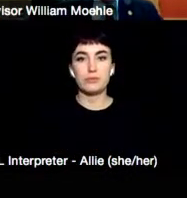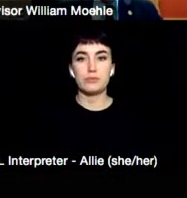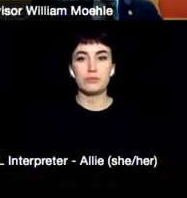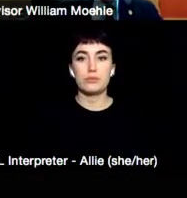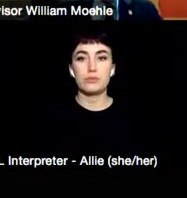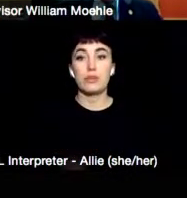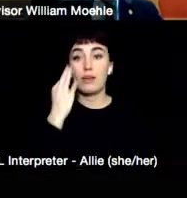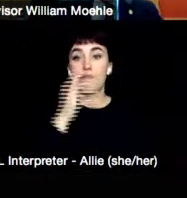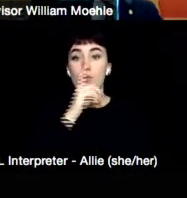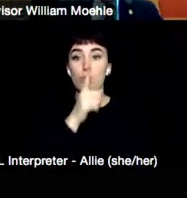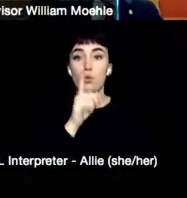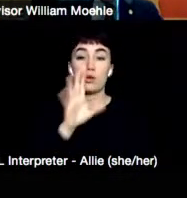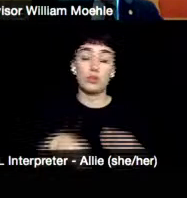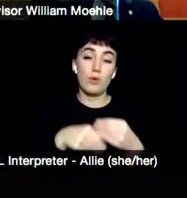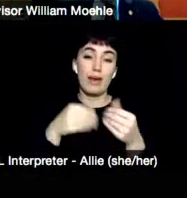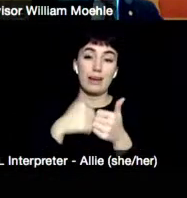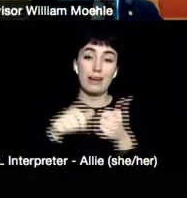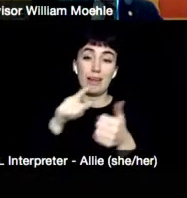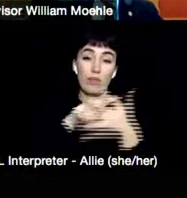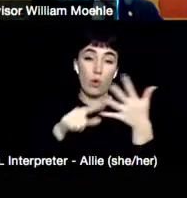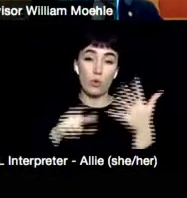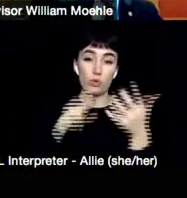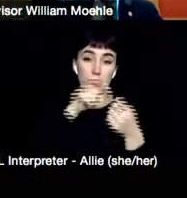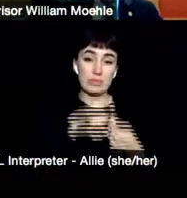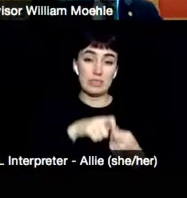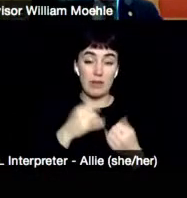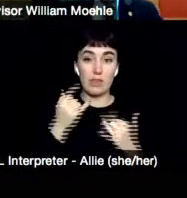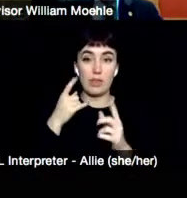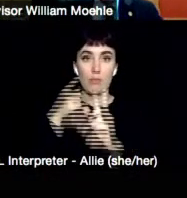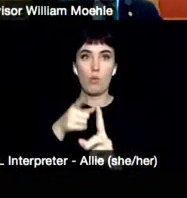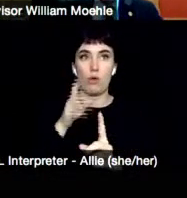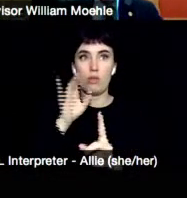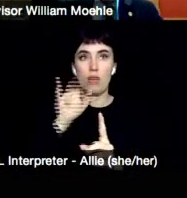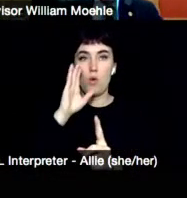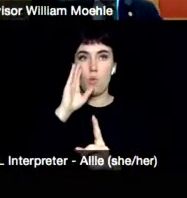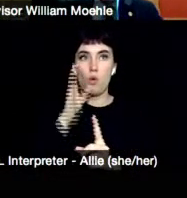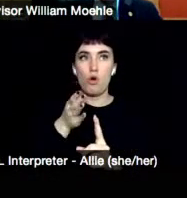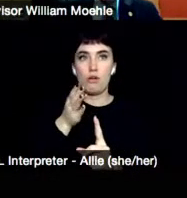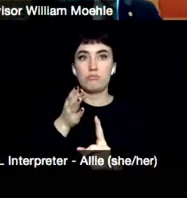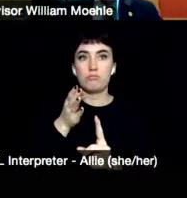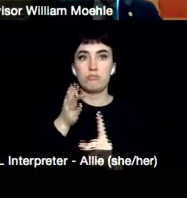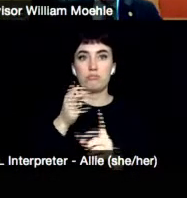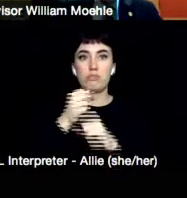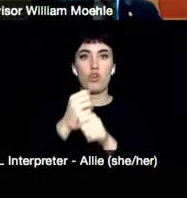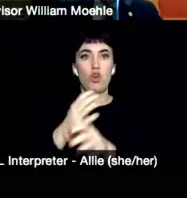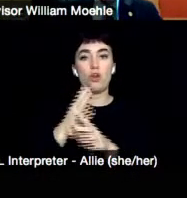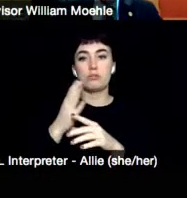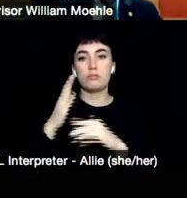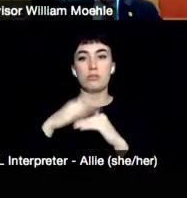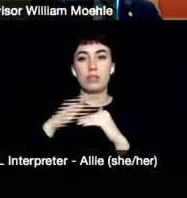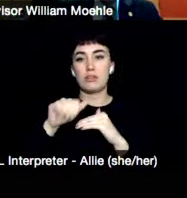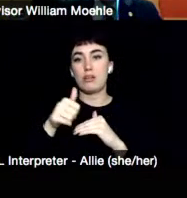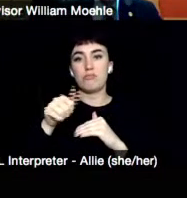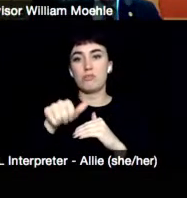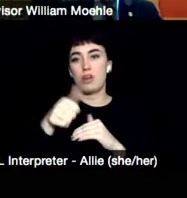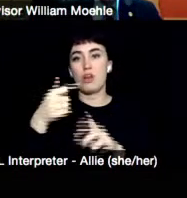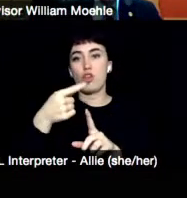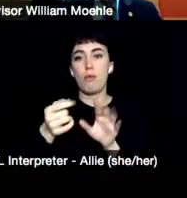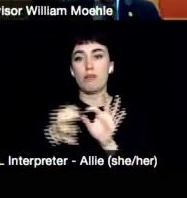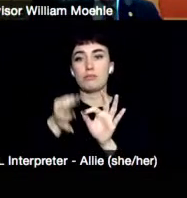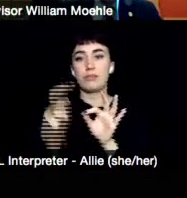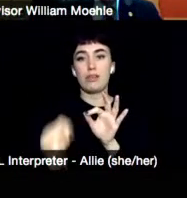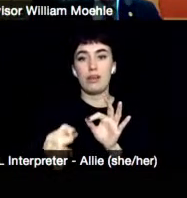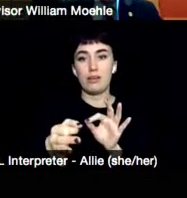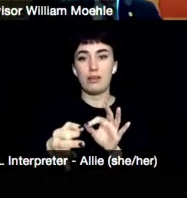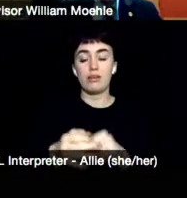If we were to add any of those milestones at this point, it would create at least another month delay in